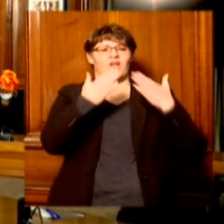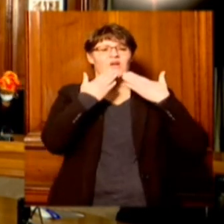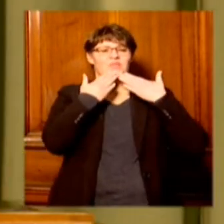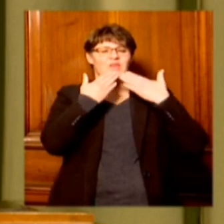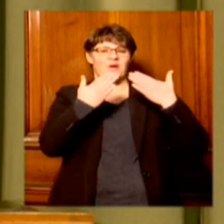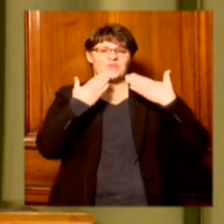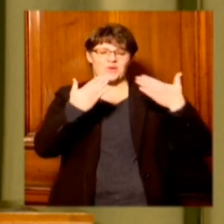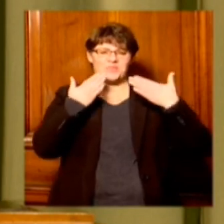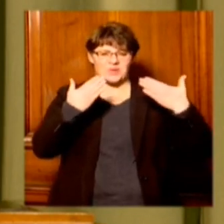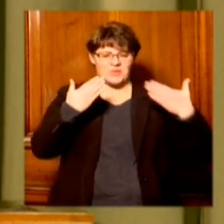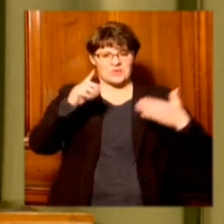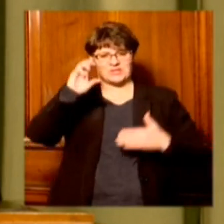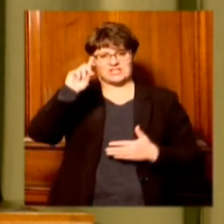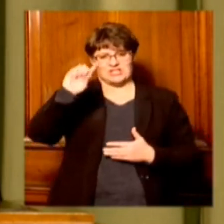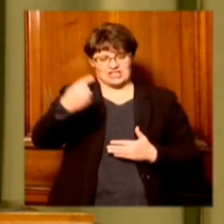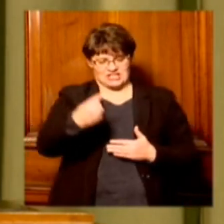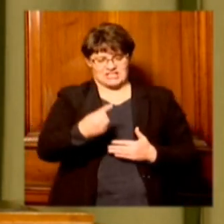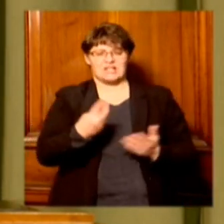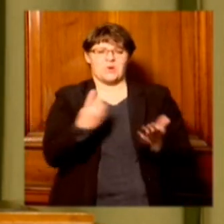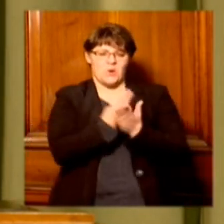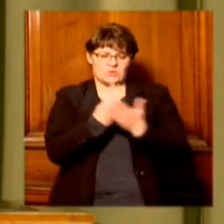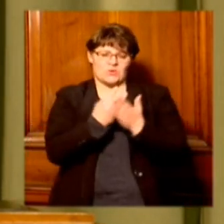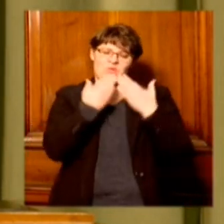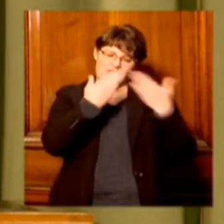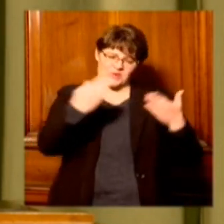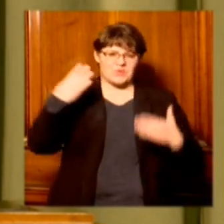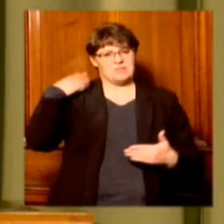Thank you, DG, Minister.